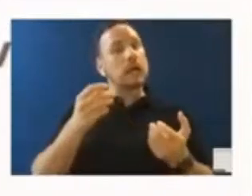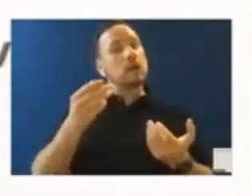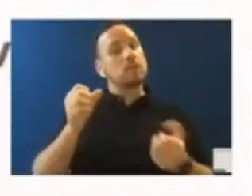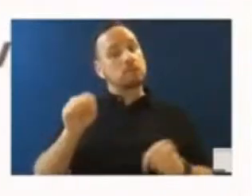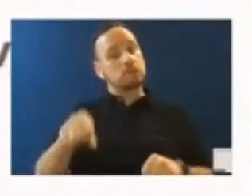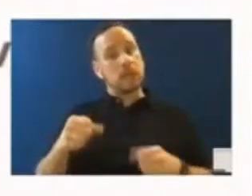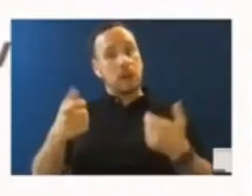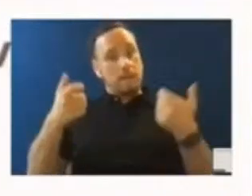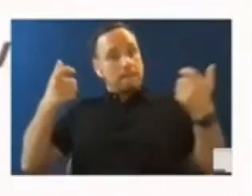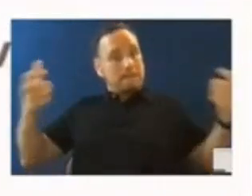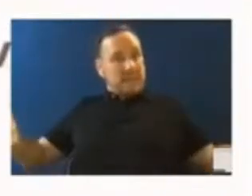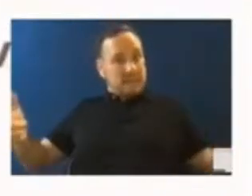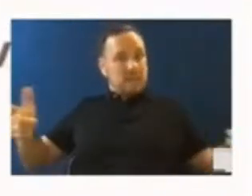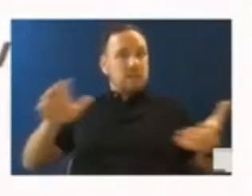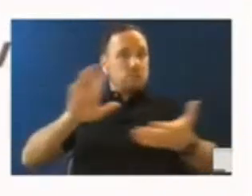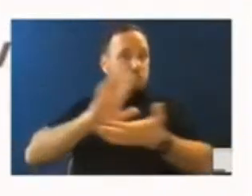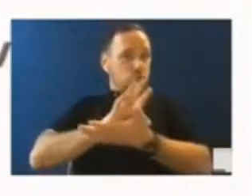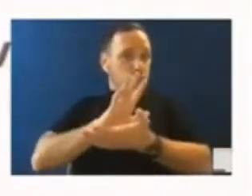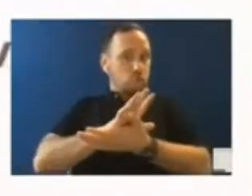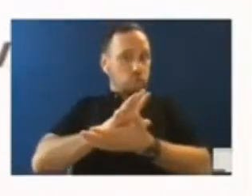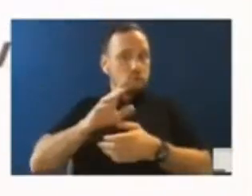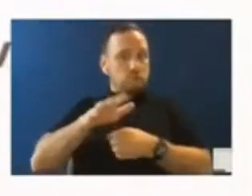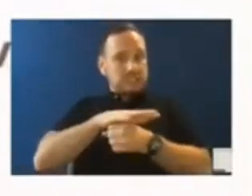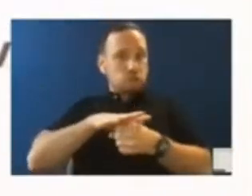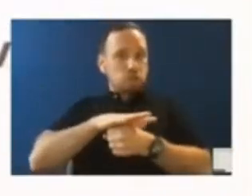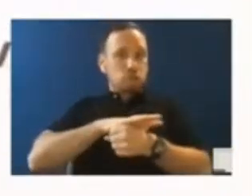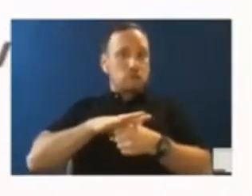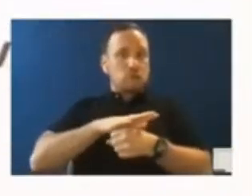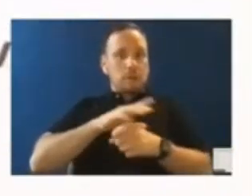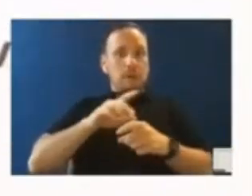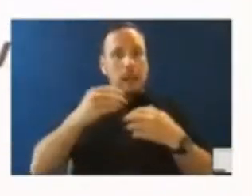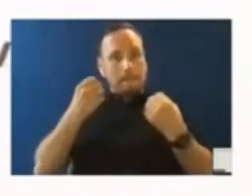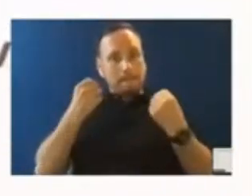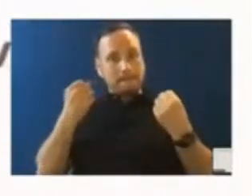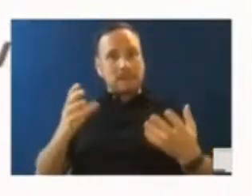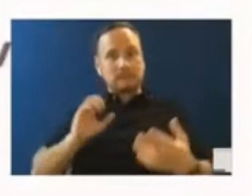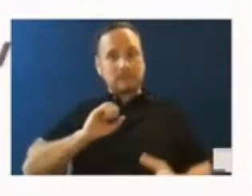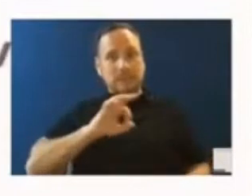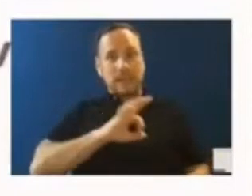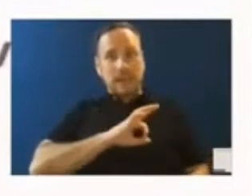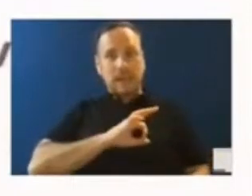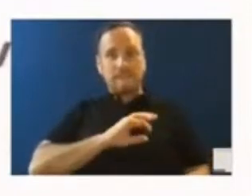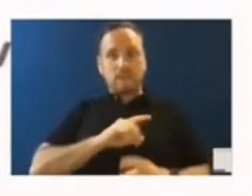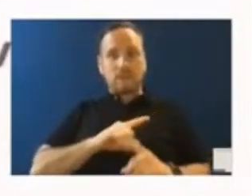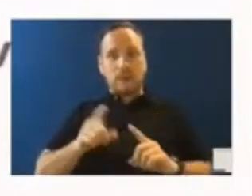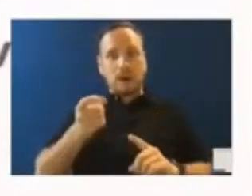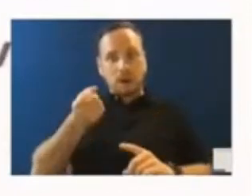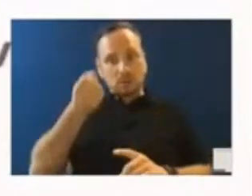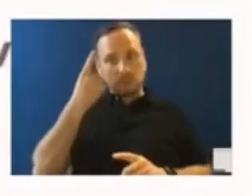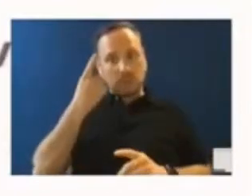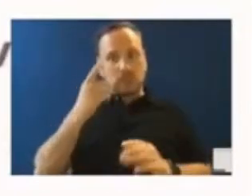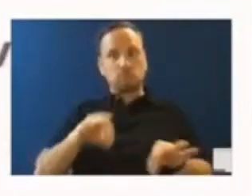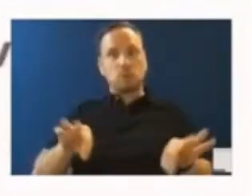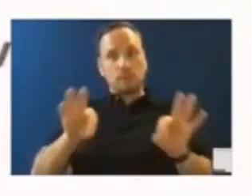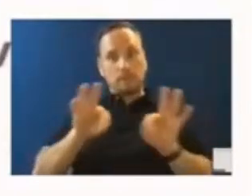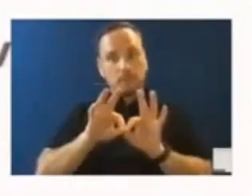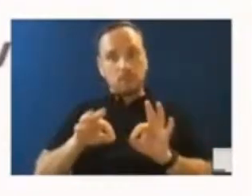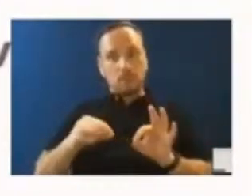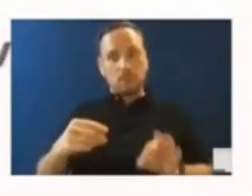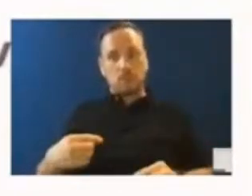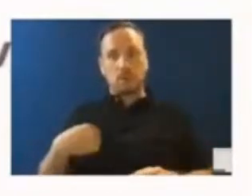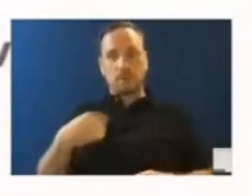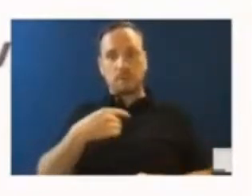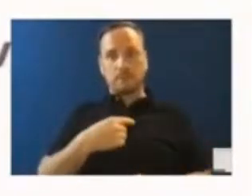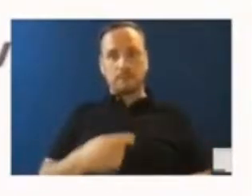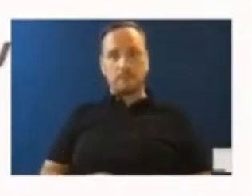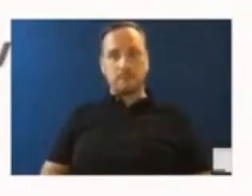speaks volumes to the diligence and the understanding of why it is important that we provide this type of personal protective